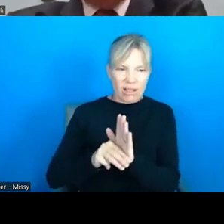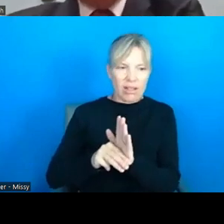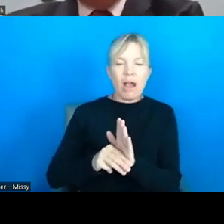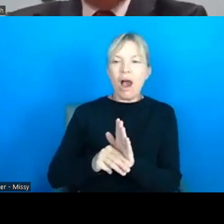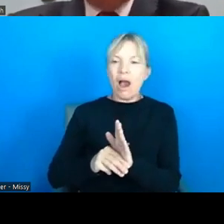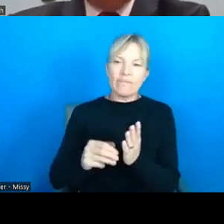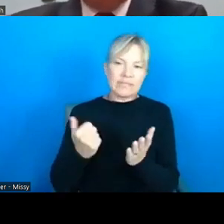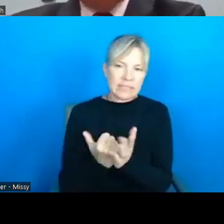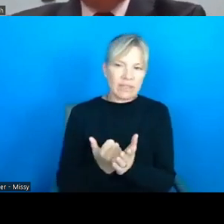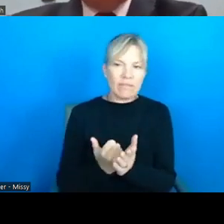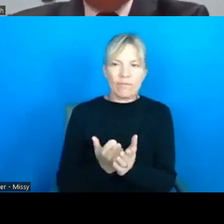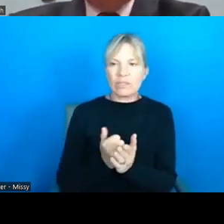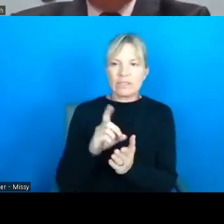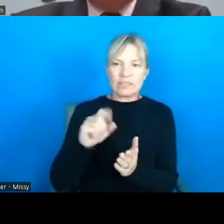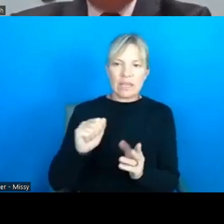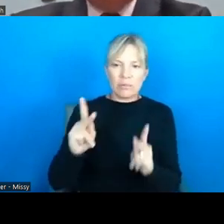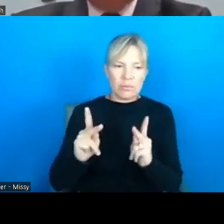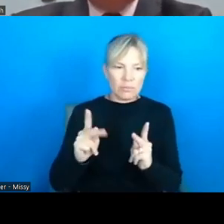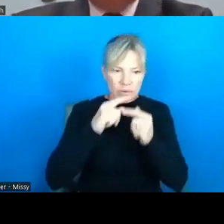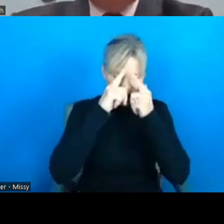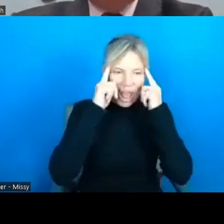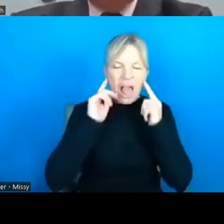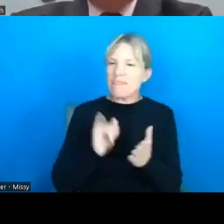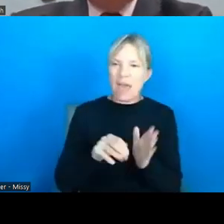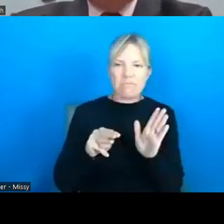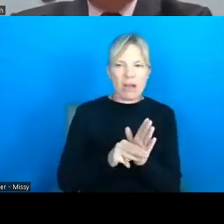assistance for disabled people, and we really have rejected that model.